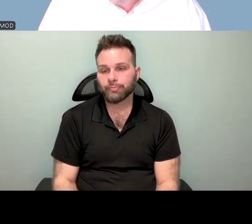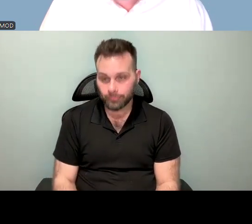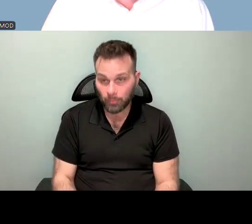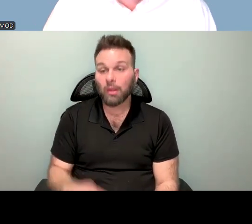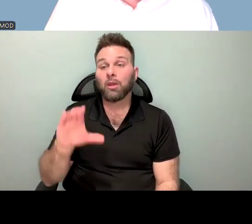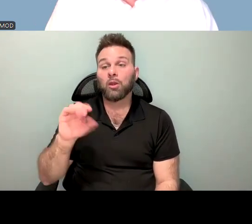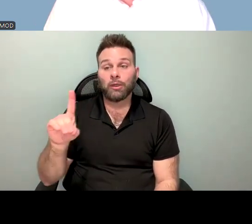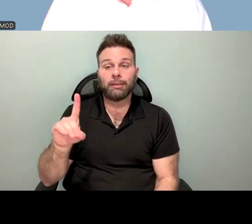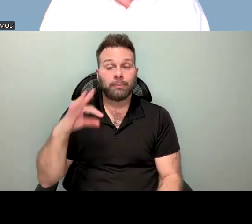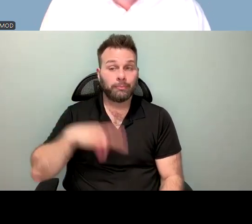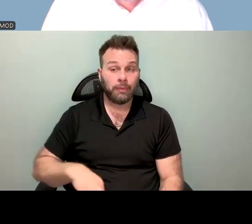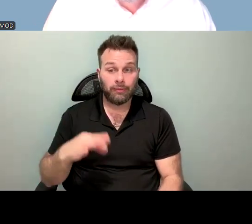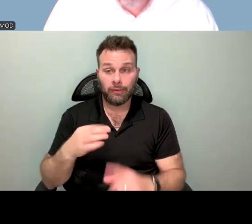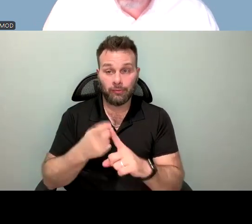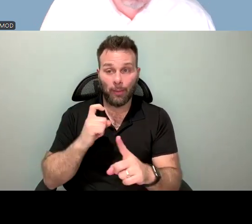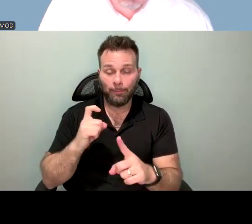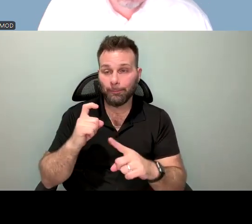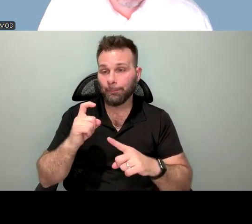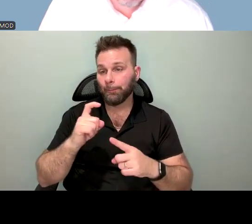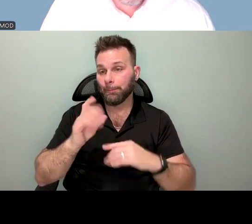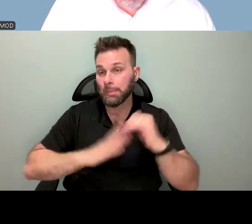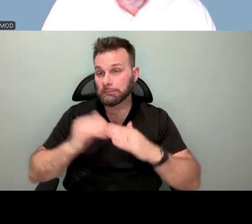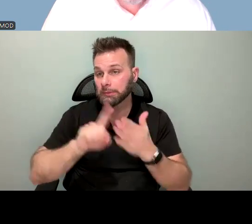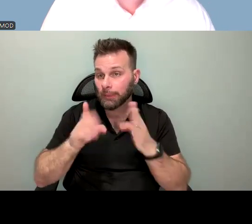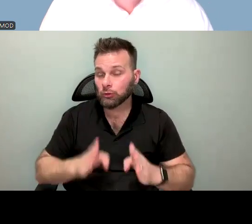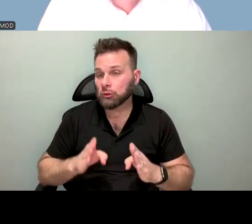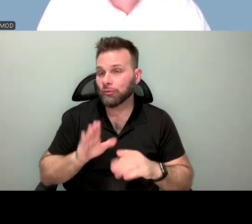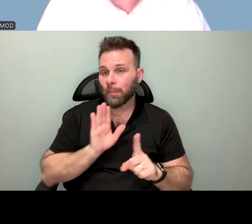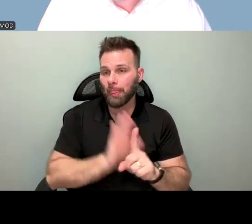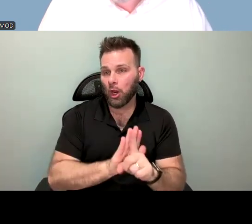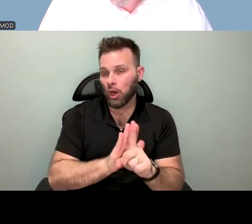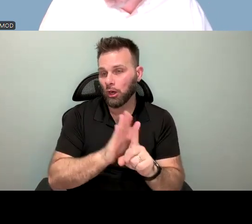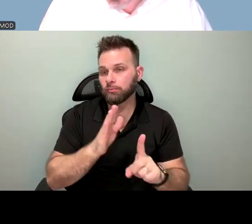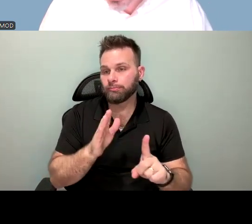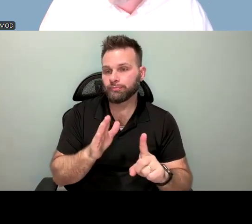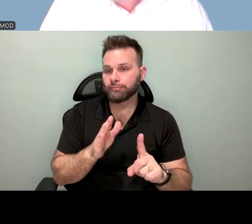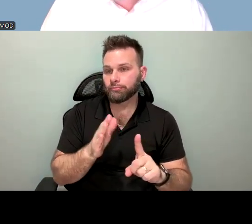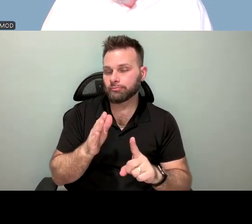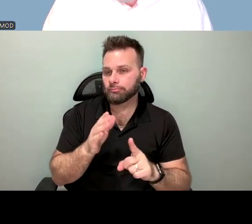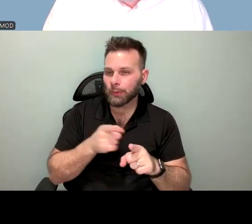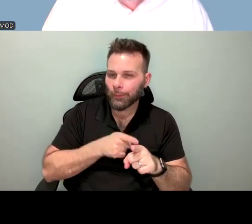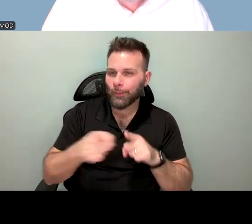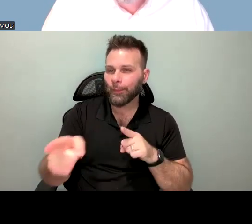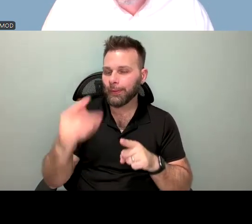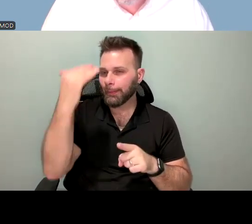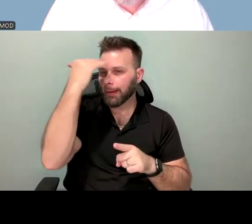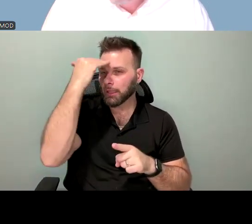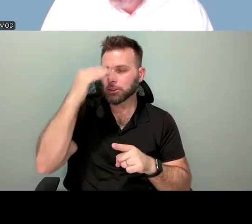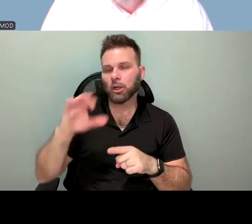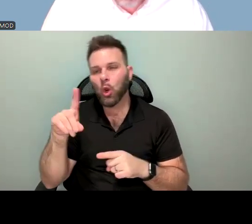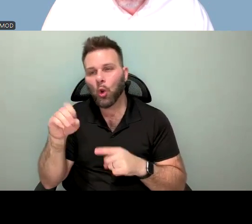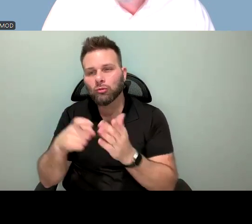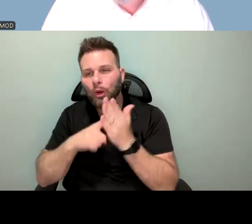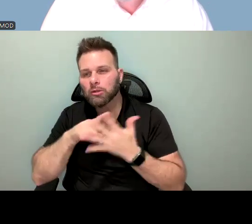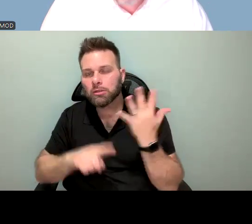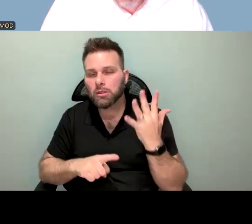CODs can benefit from building inspectors' technical knowledge in several ways, understanding the complex code requirements, navigating